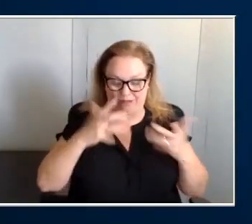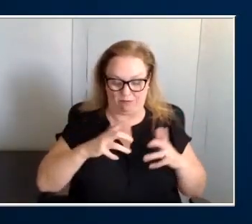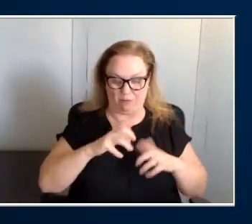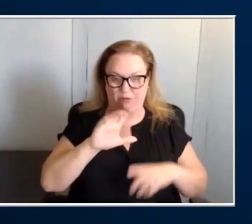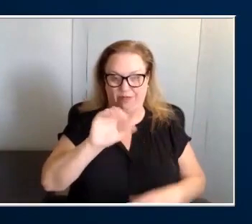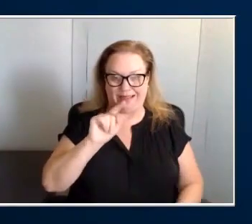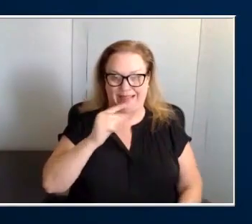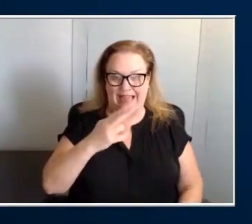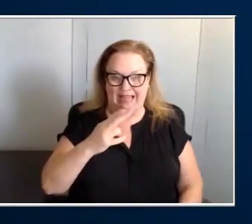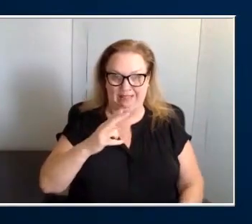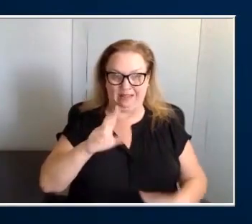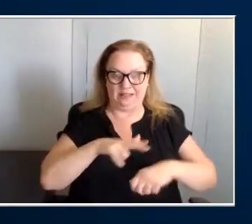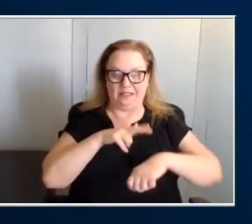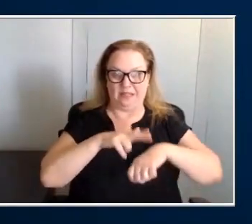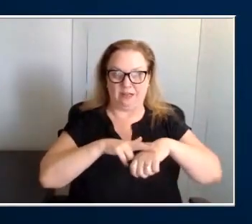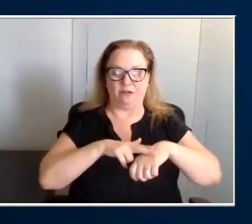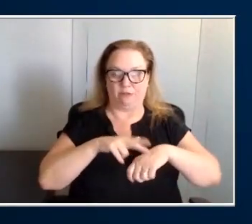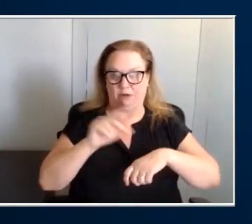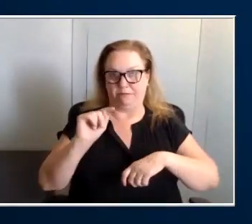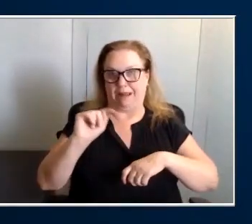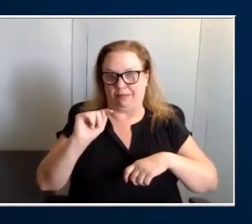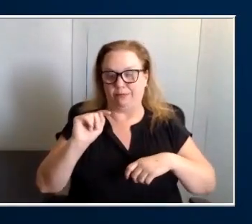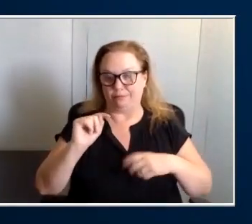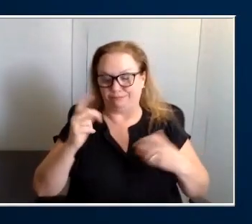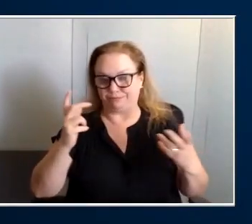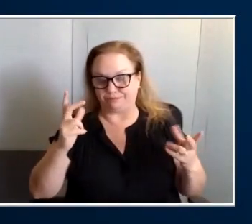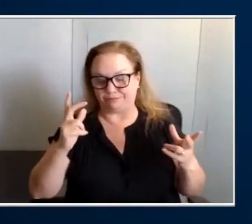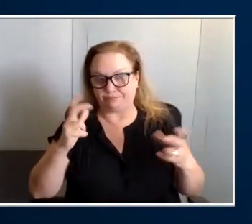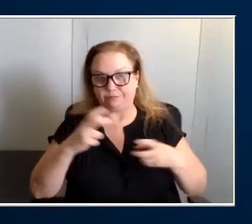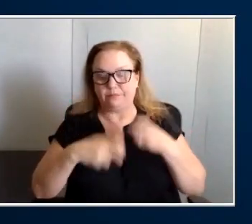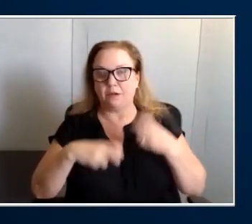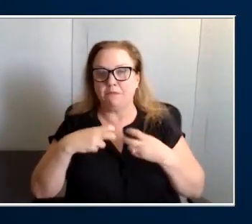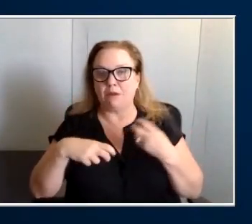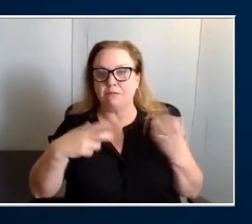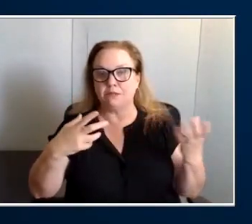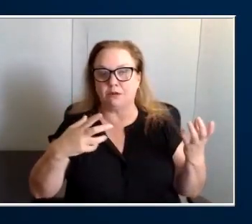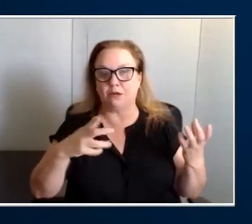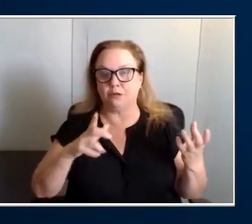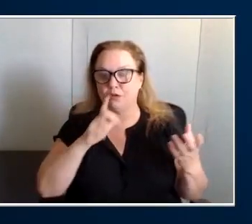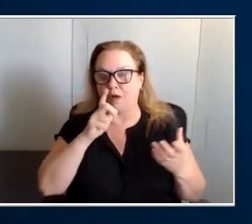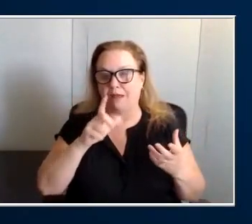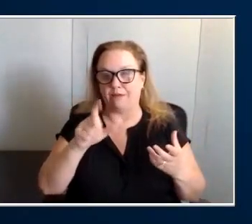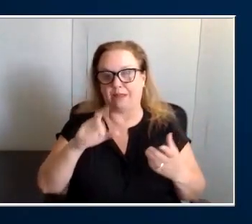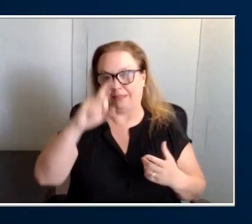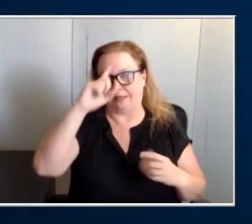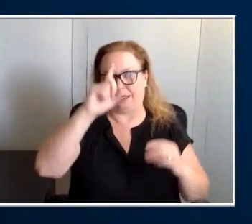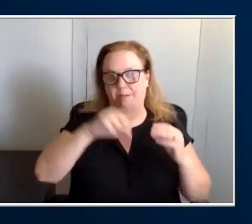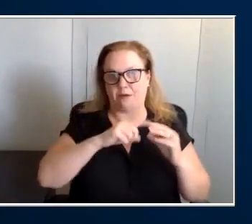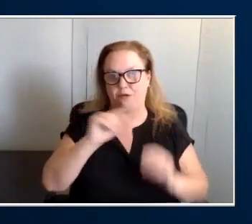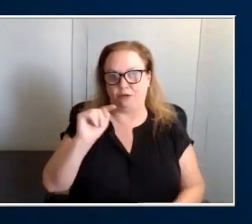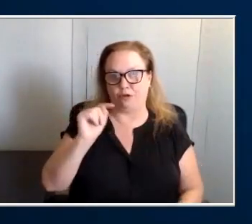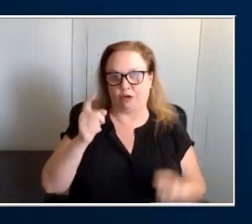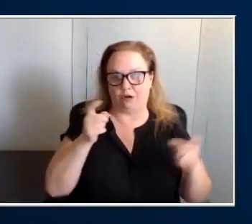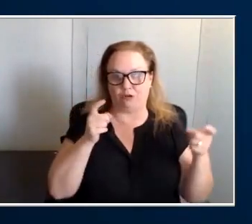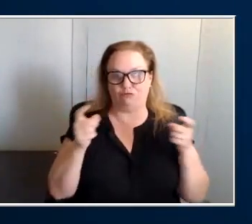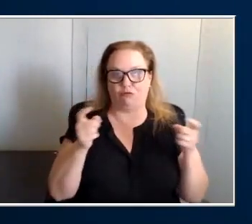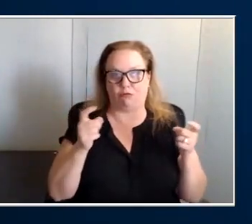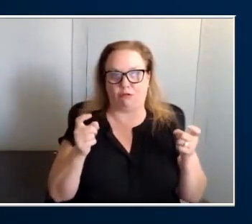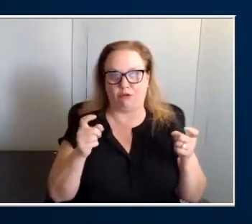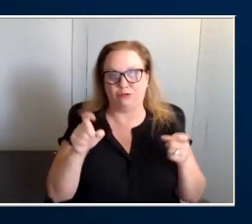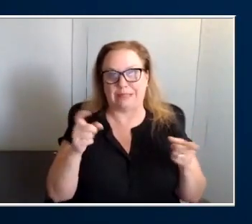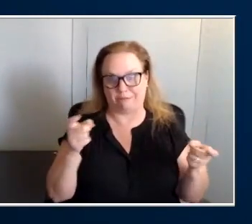natural form of continence, much like you would have today, where you don't necessarily have to think about your urinary control, you just have